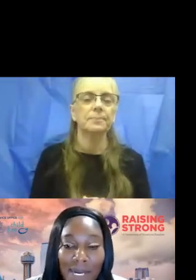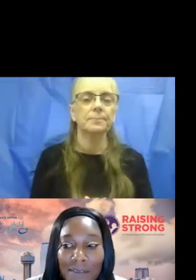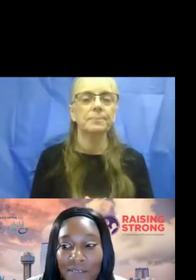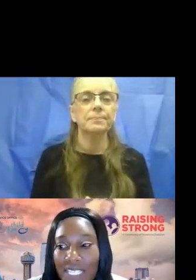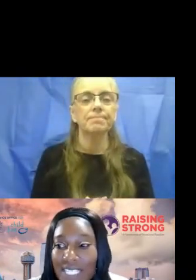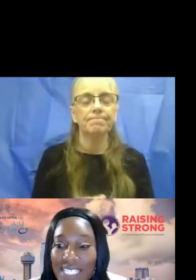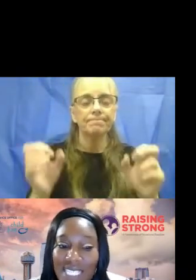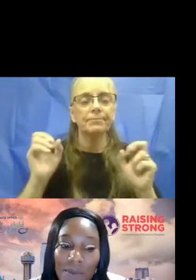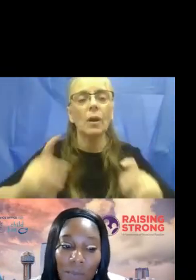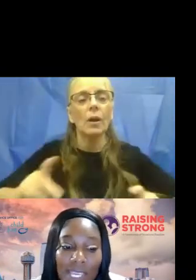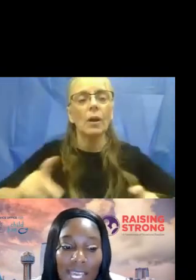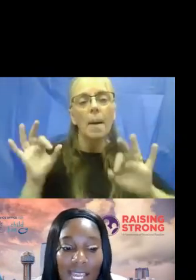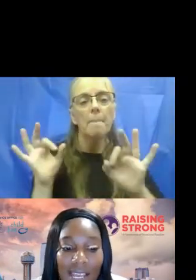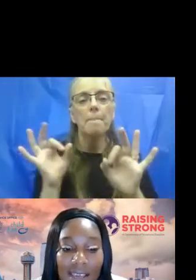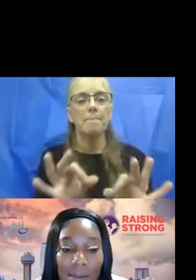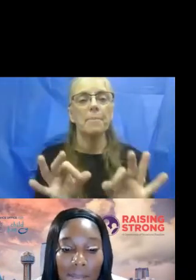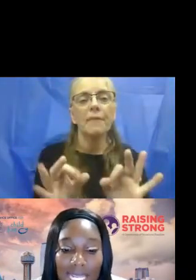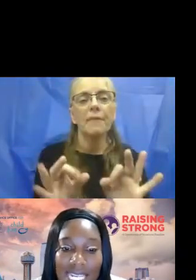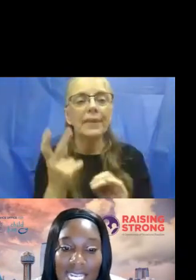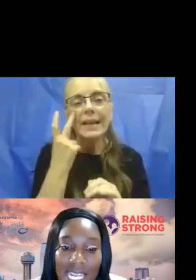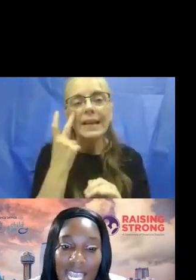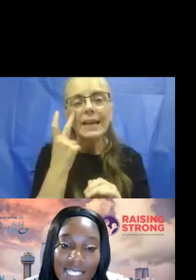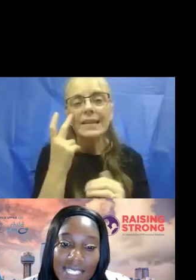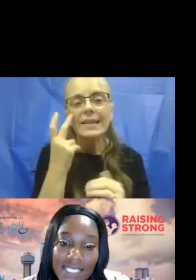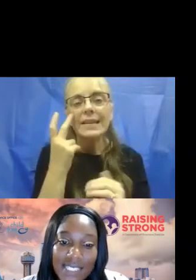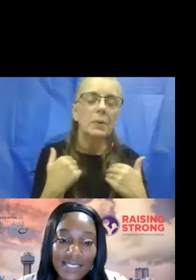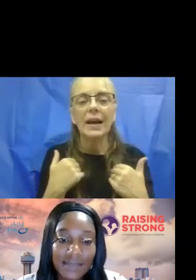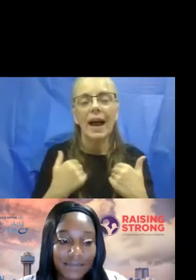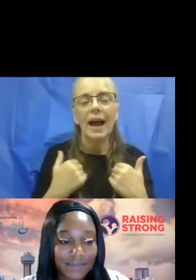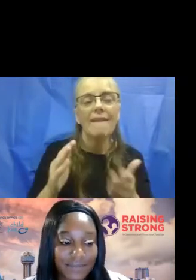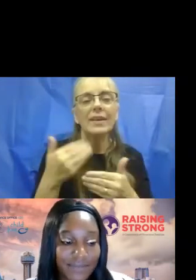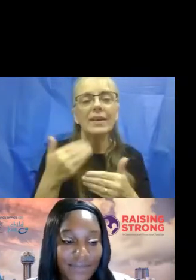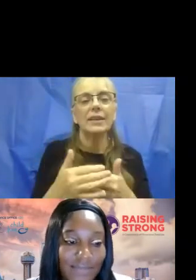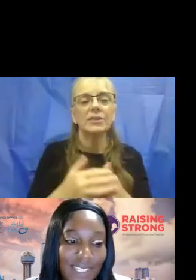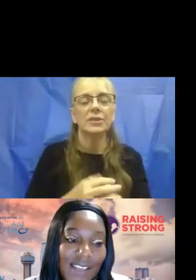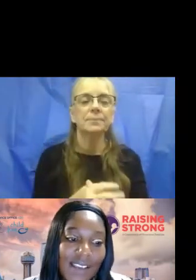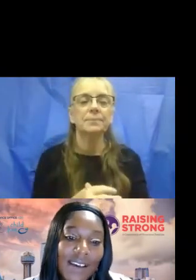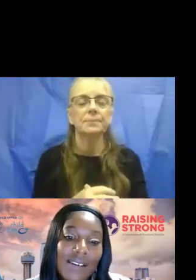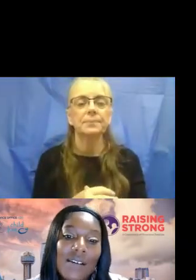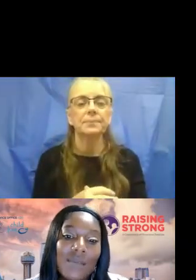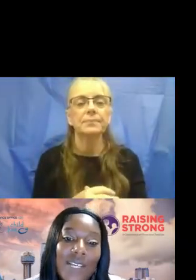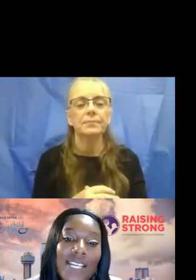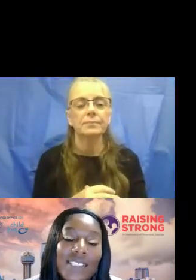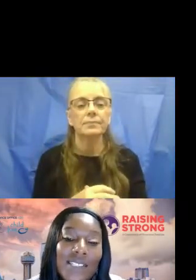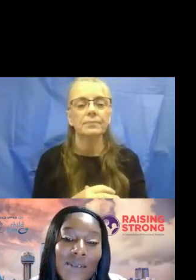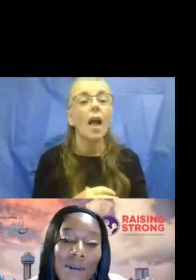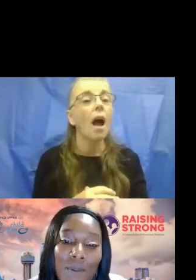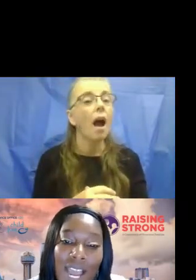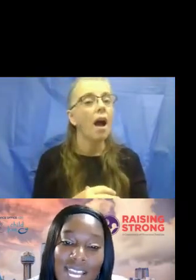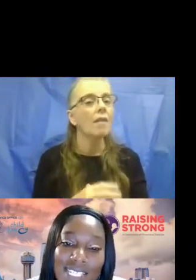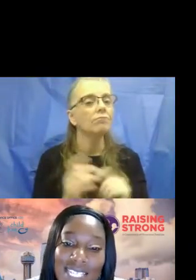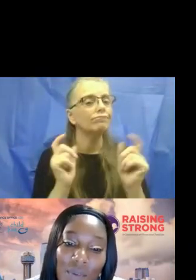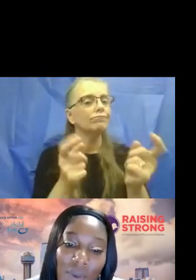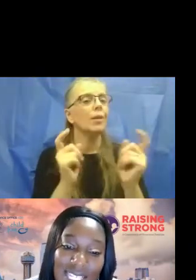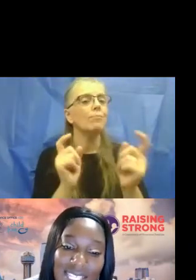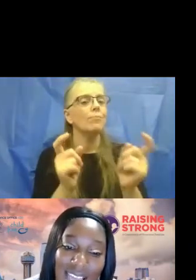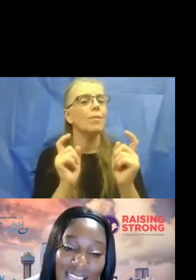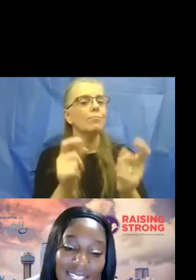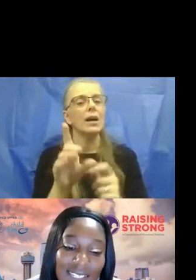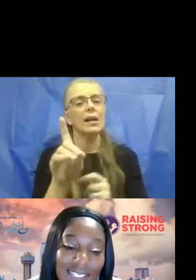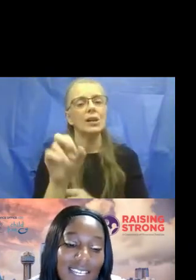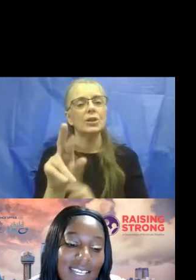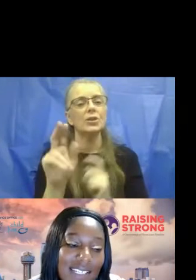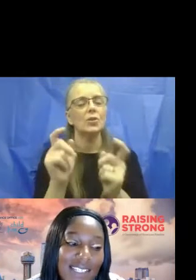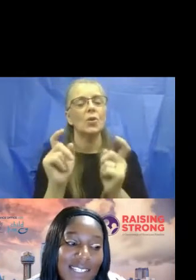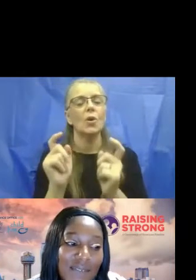Okay, perfect. Let's see what we got up next. Oh, we got the door prize giveaway